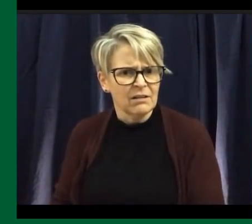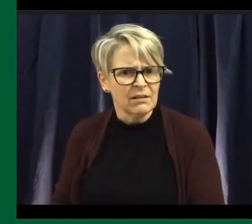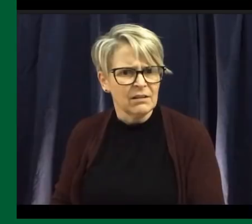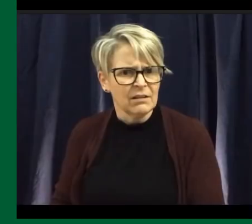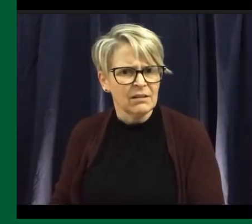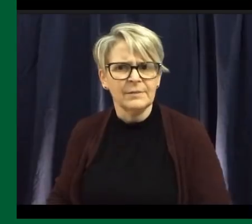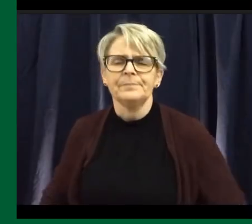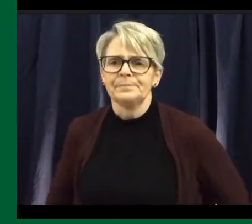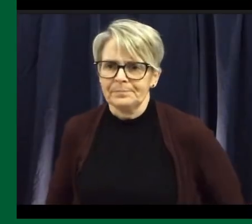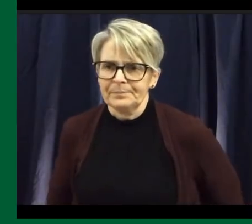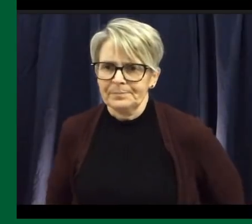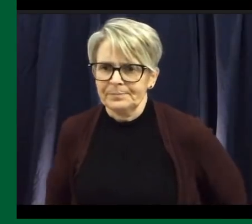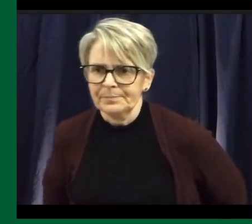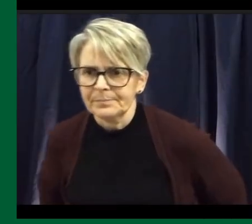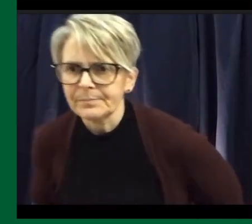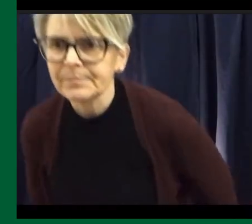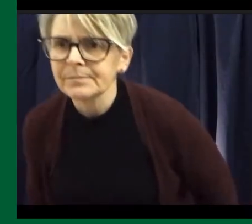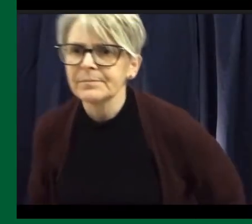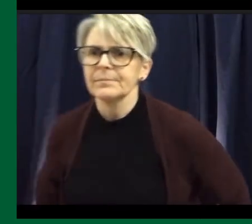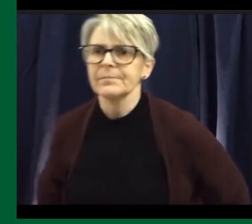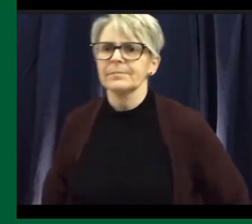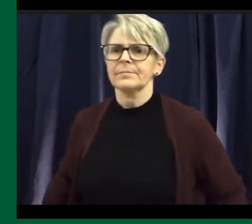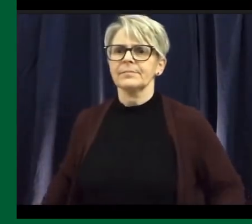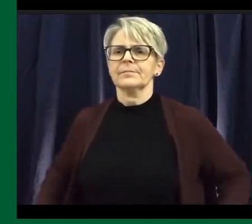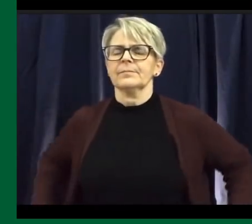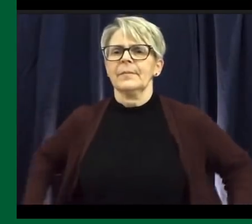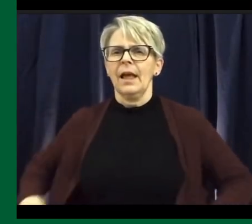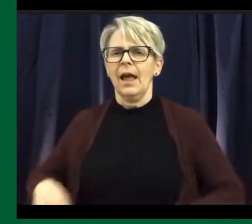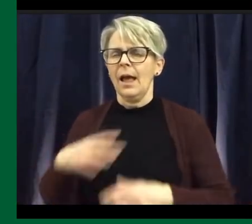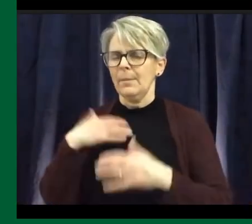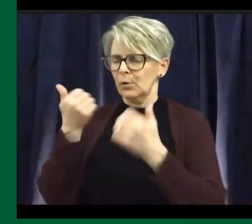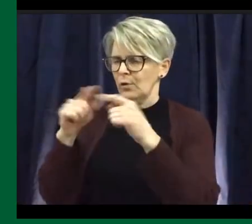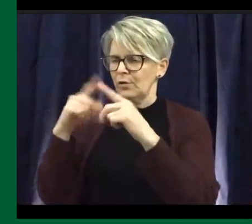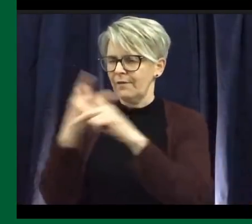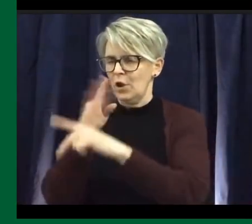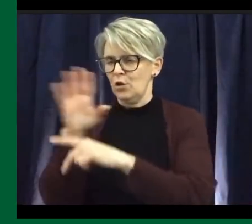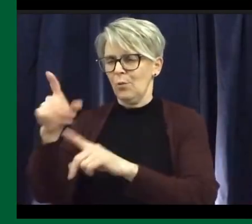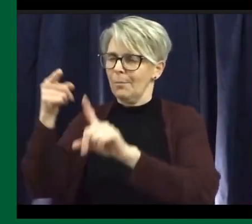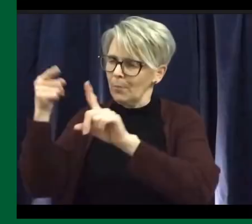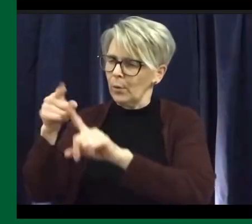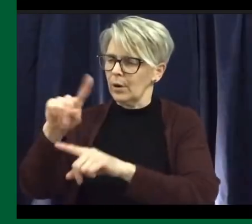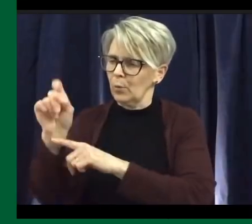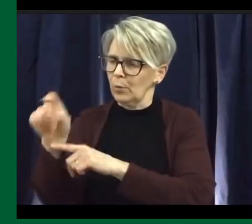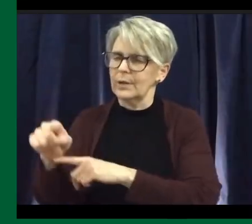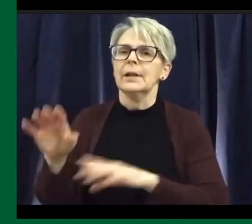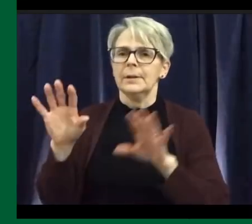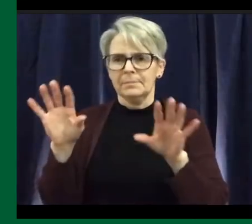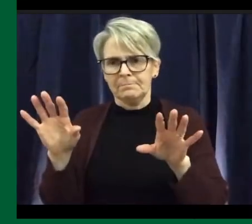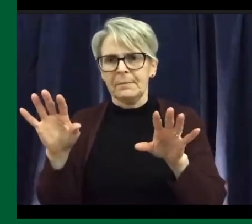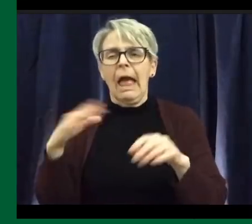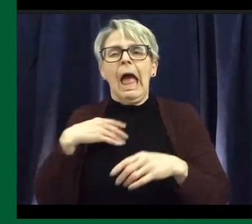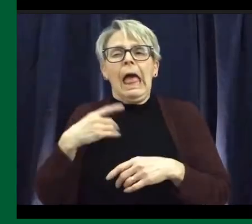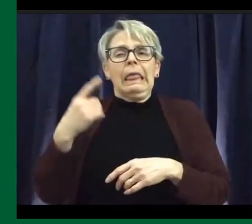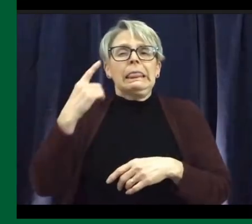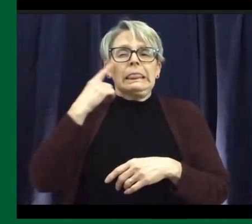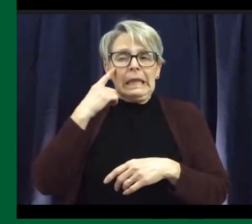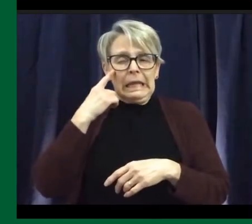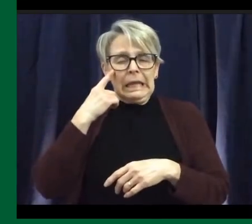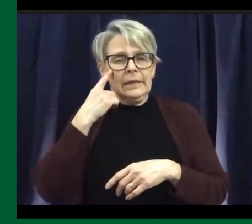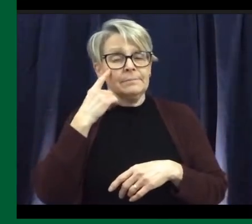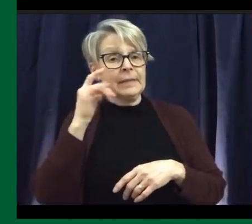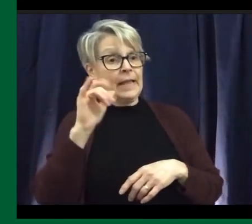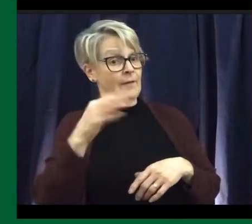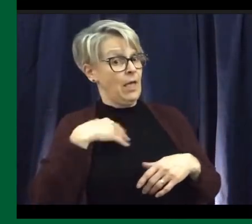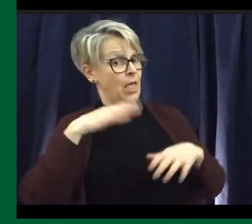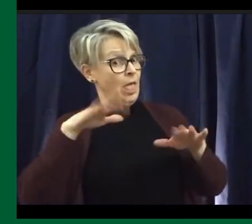So I'm just trying to figure out what the actual question was, but I think I know what you've asked. So if I haven't answered your question